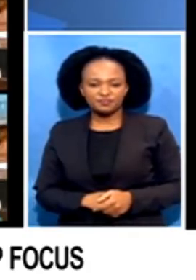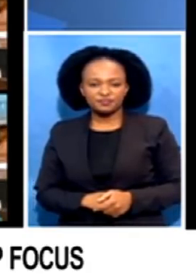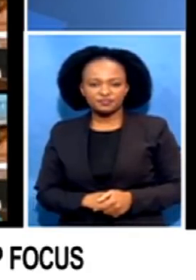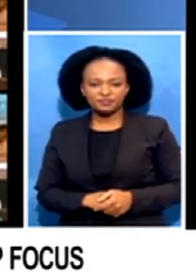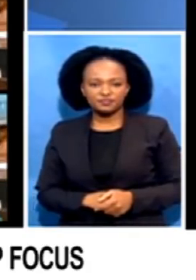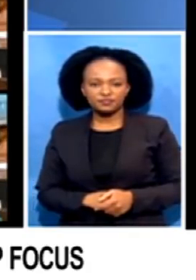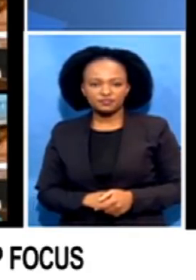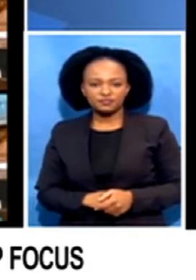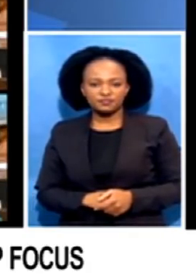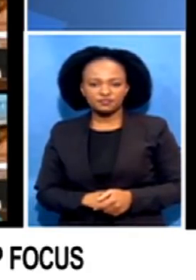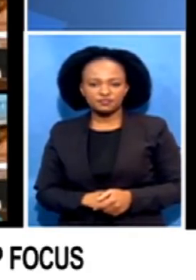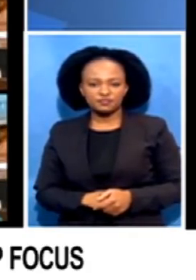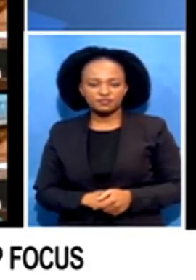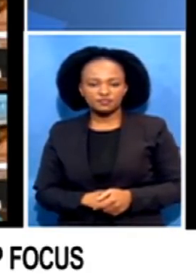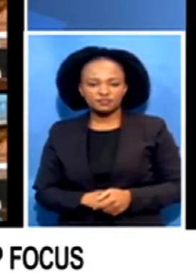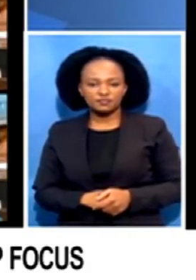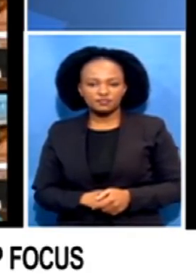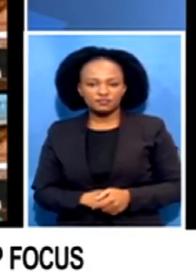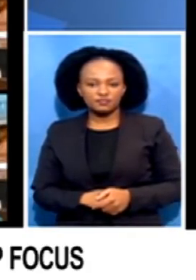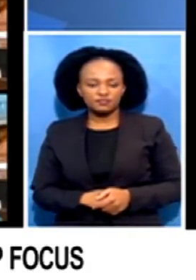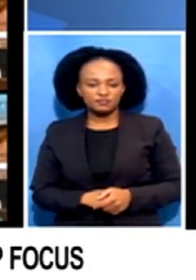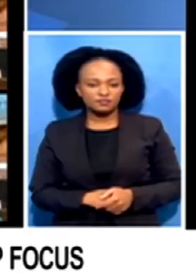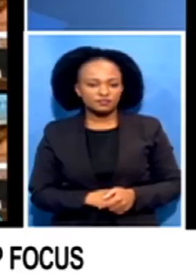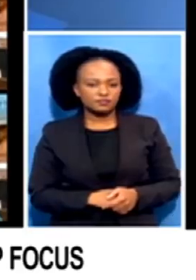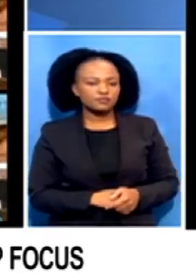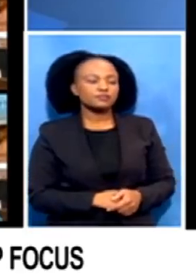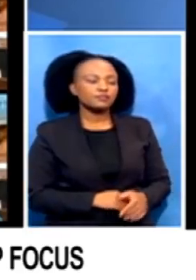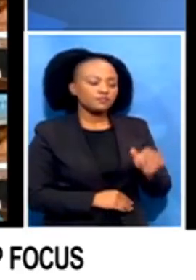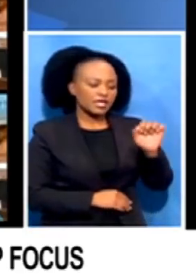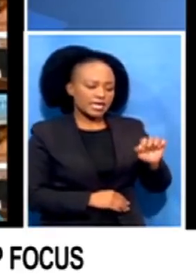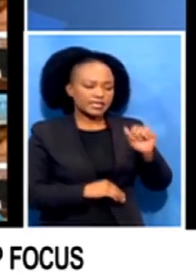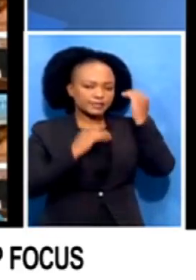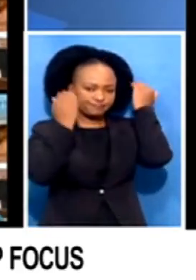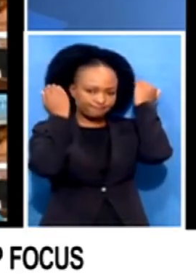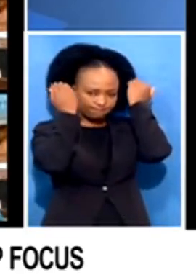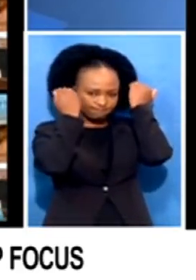Yes, Justice Mkhwebane, you mean to repeat the point I had made there?